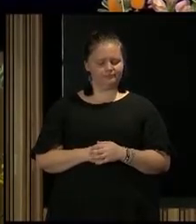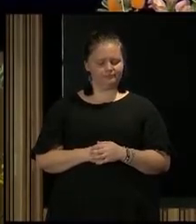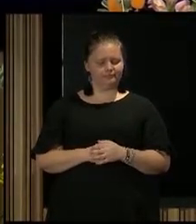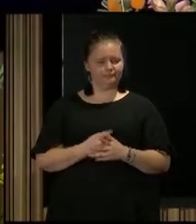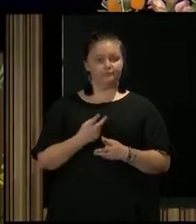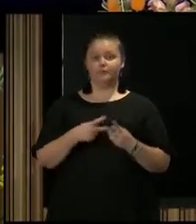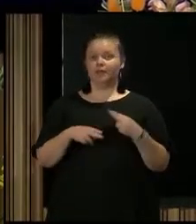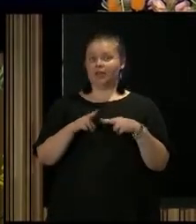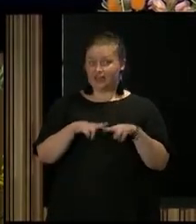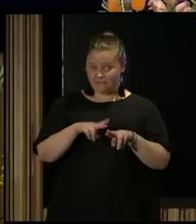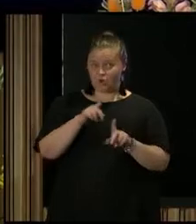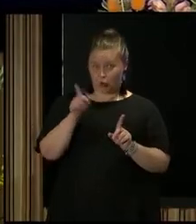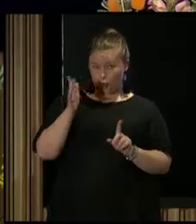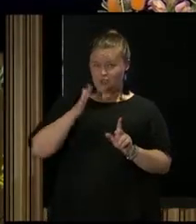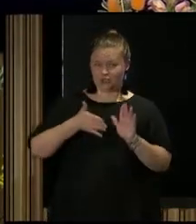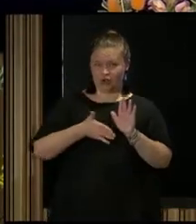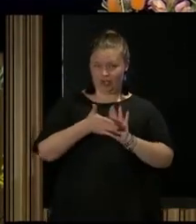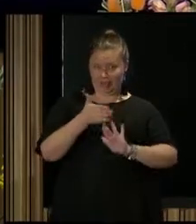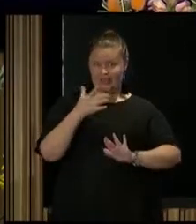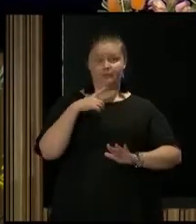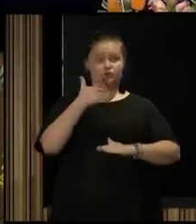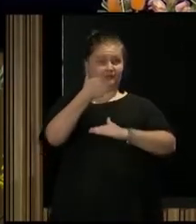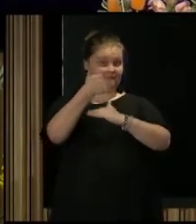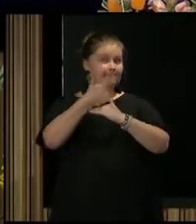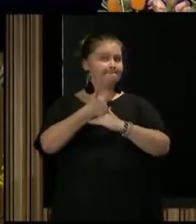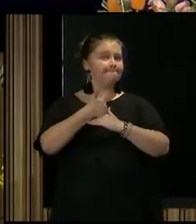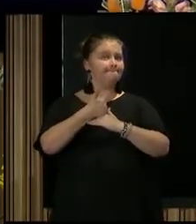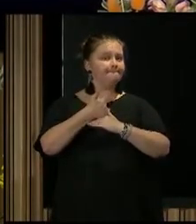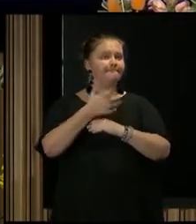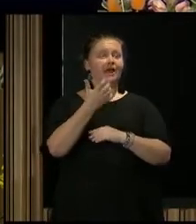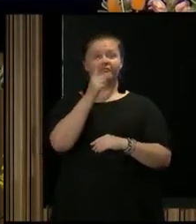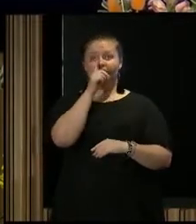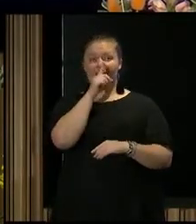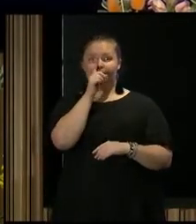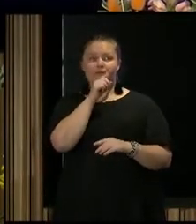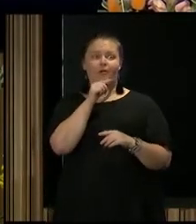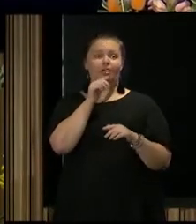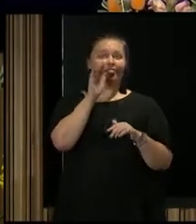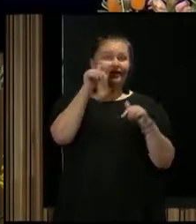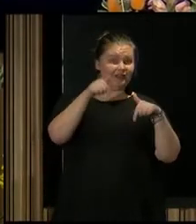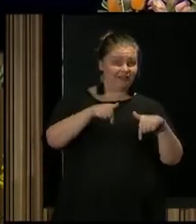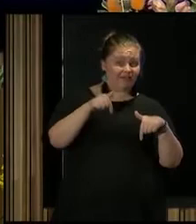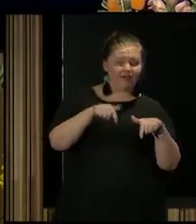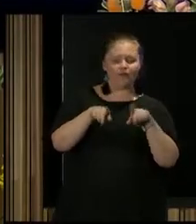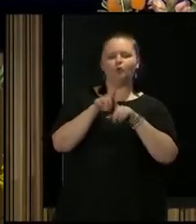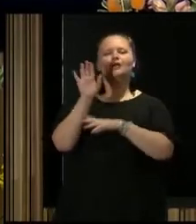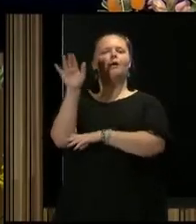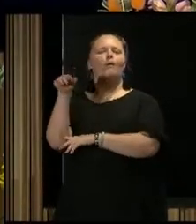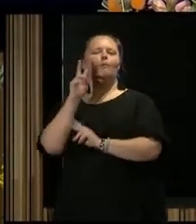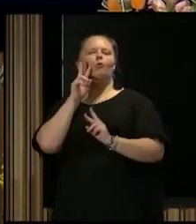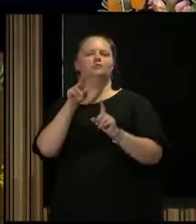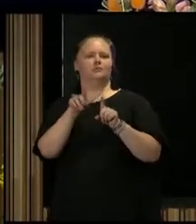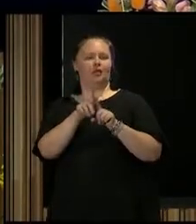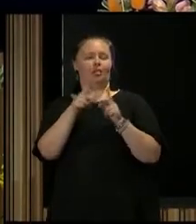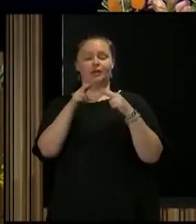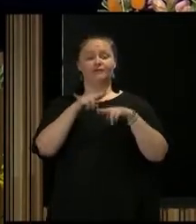anyone needs to leave, because it is going to be filmed, we have people in the room, but we've also got lots of people at home. So if you do need